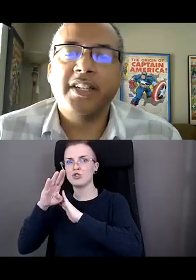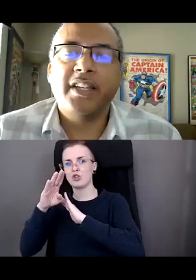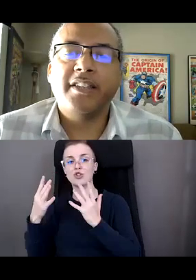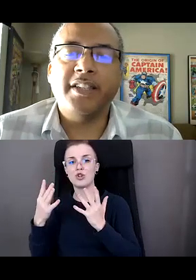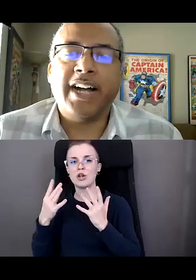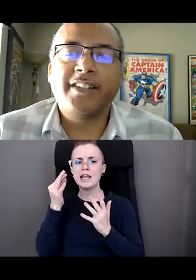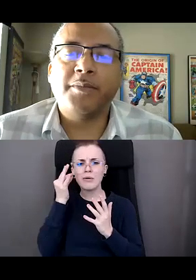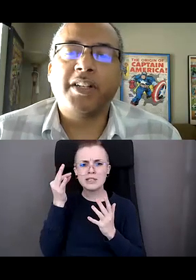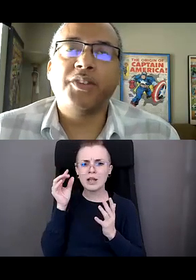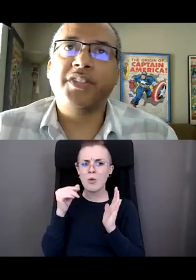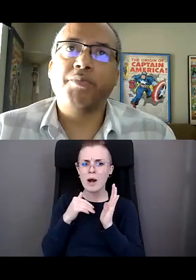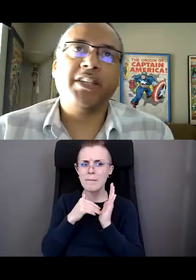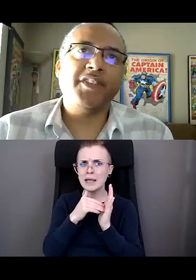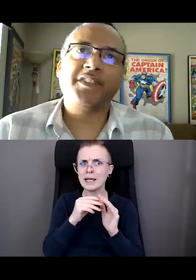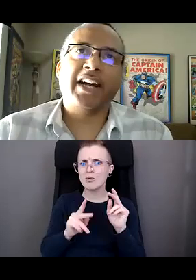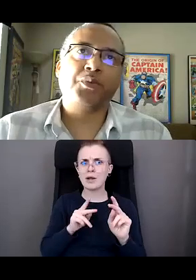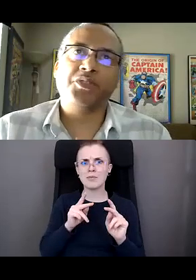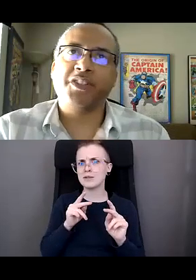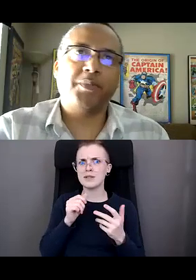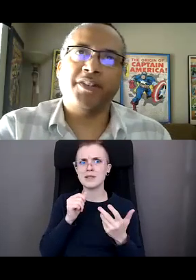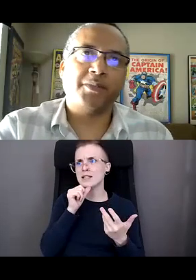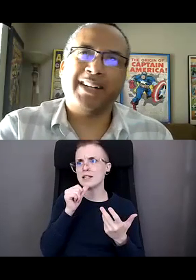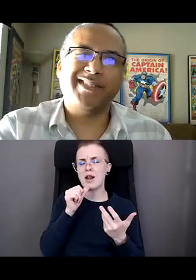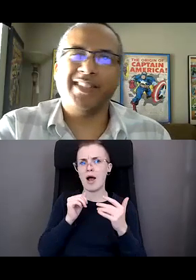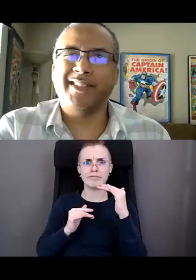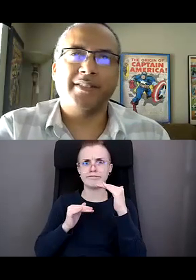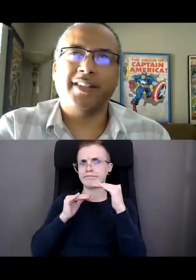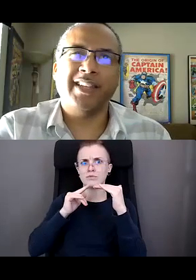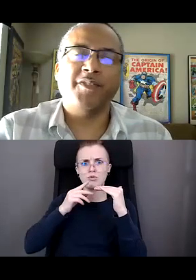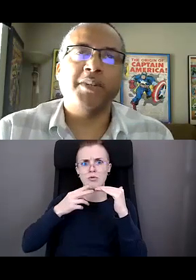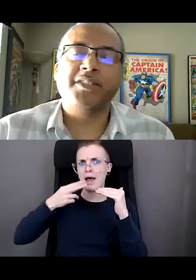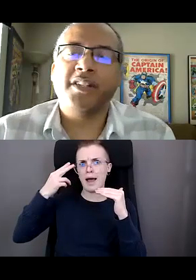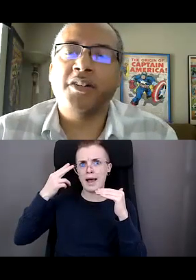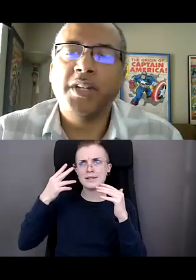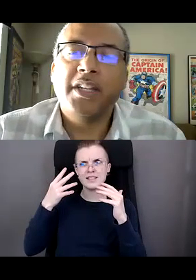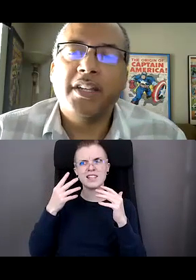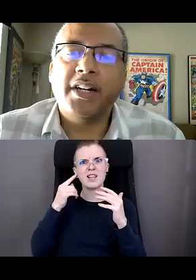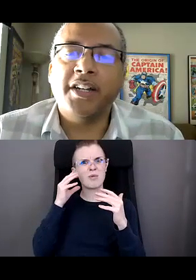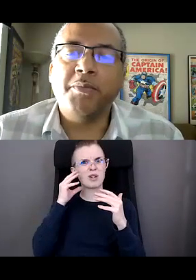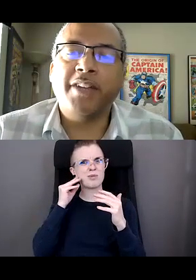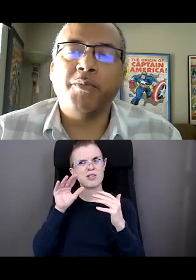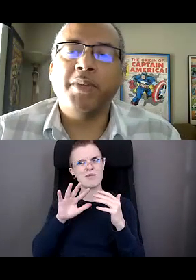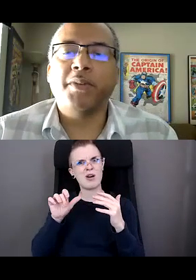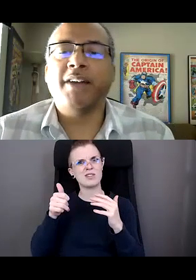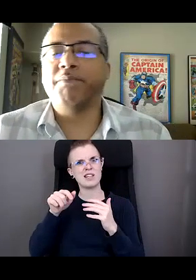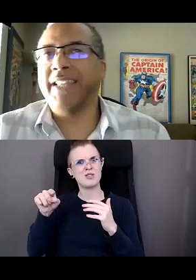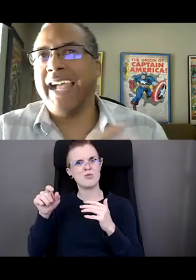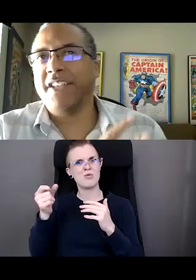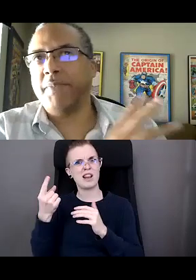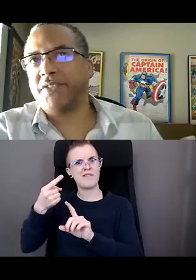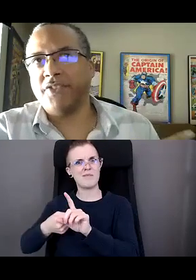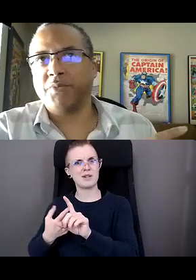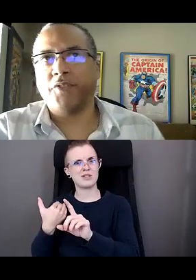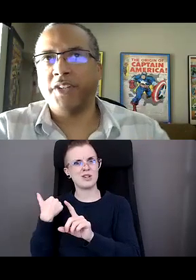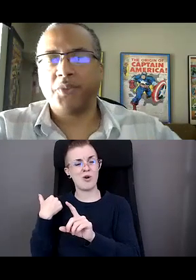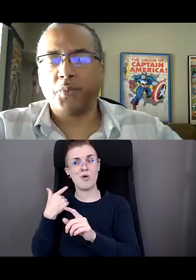residents, did not come close to their previous highs, which were experienced about 10, 11 months ago. You may have remembered our last